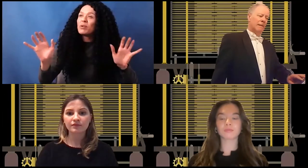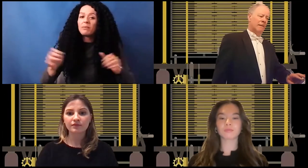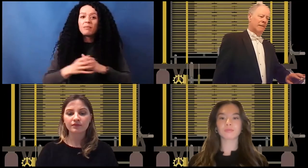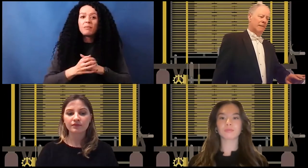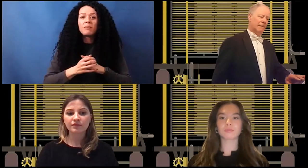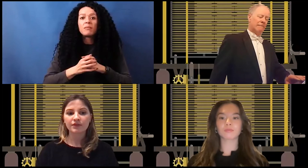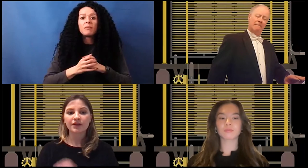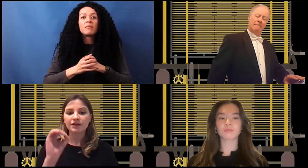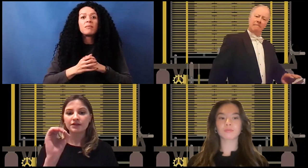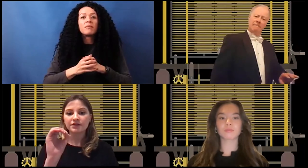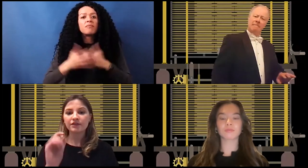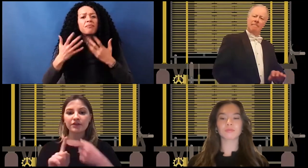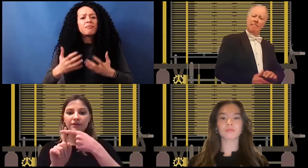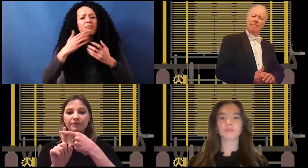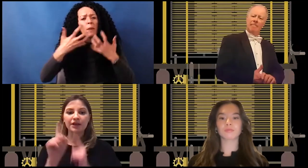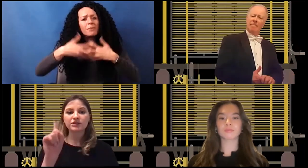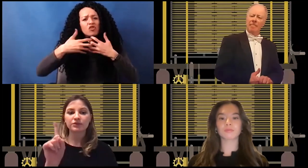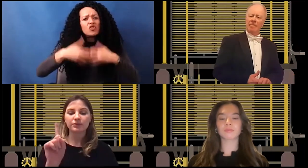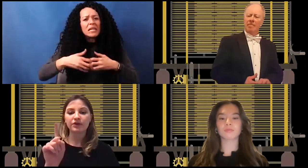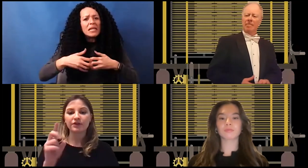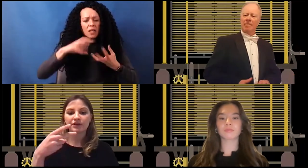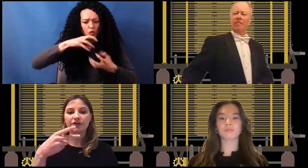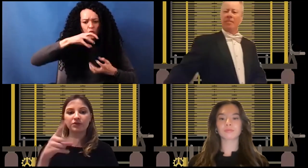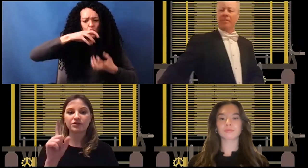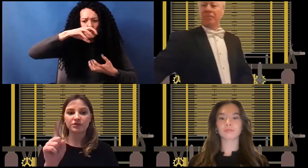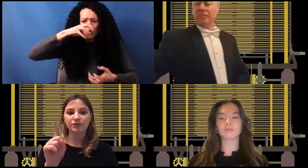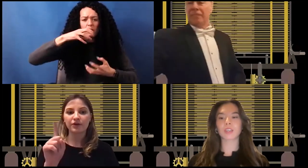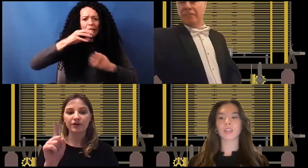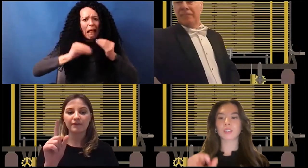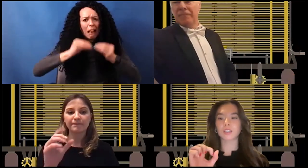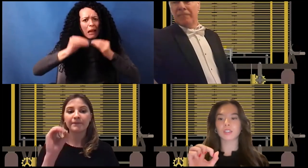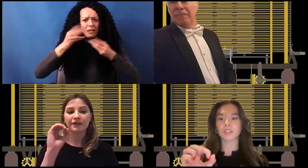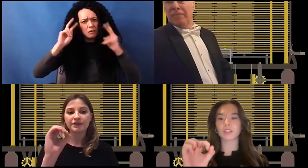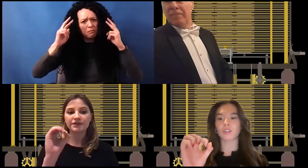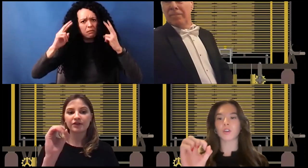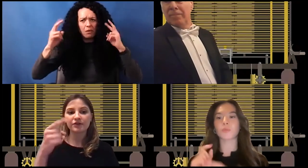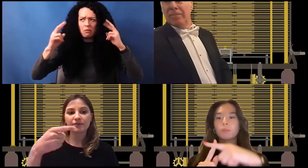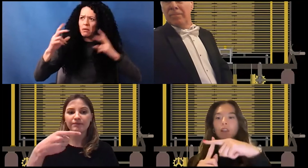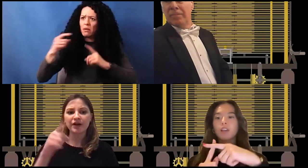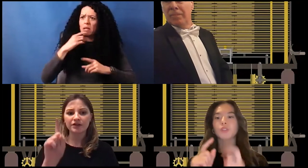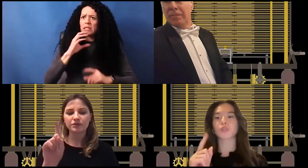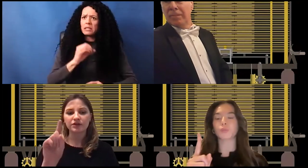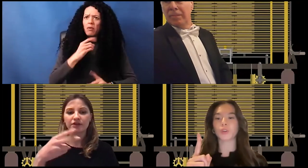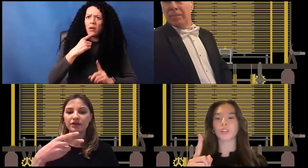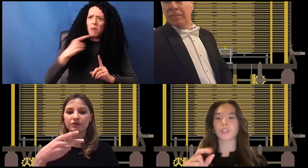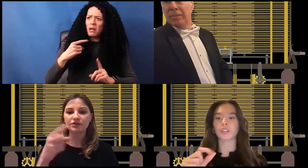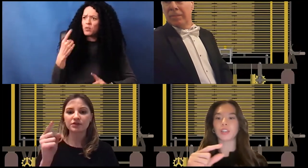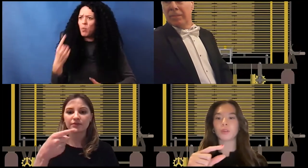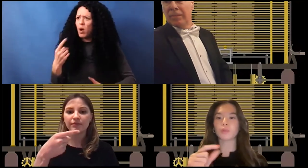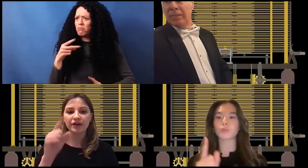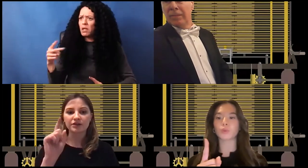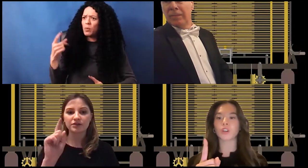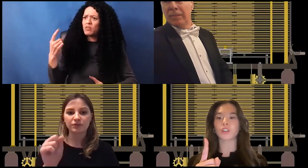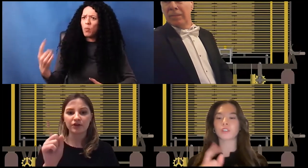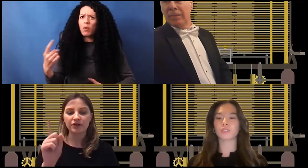One, two, three, four, five, six, seven, eight, nine. Zero minus one equals